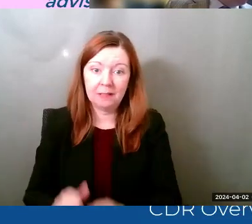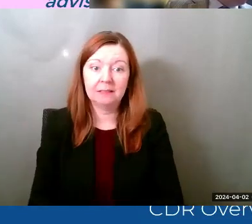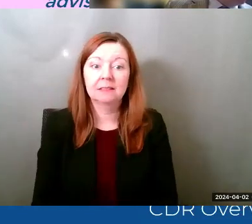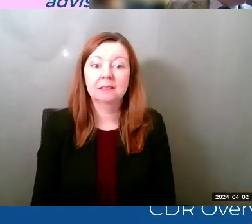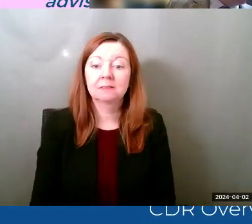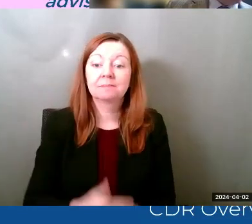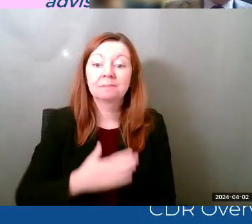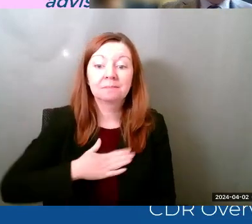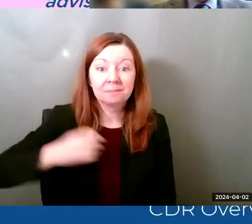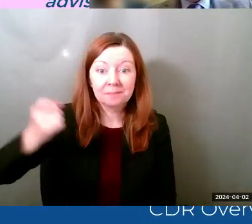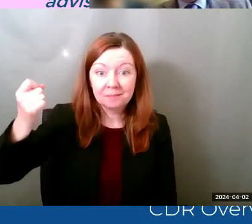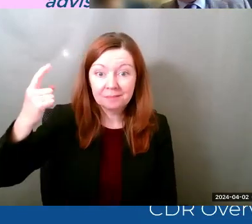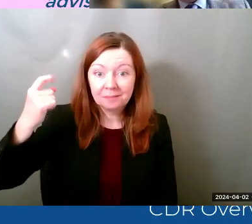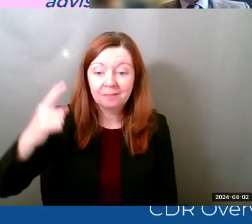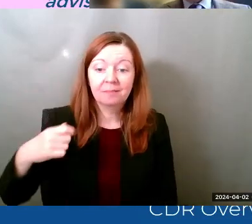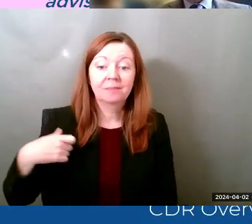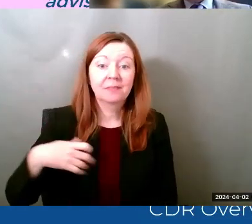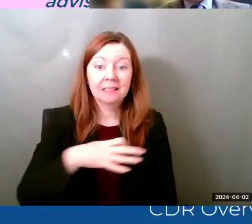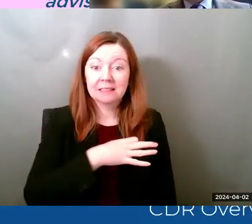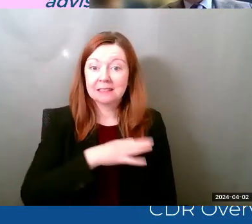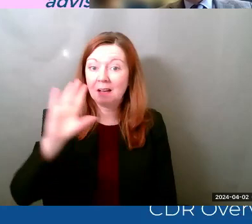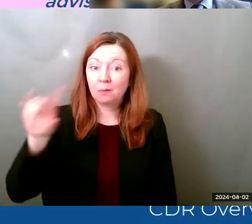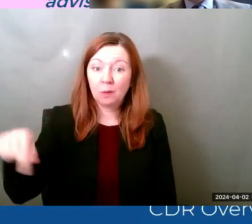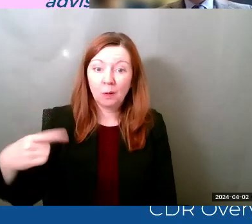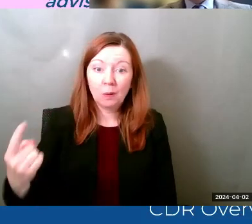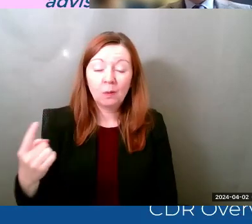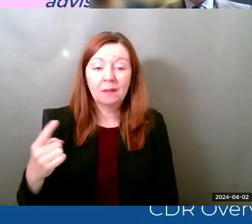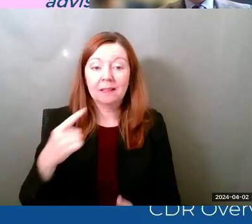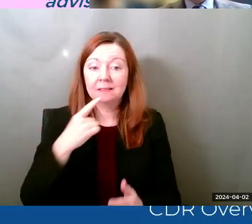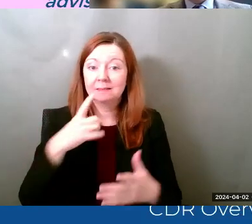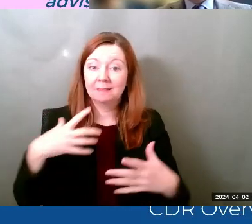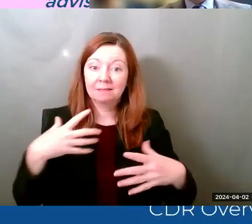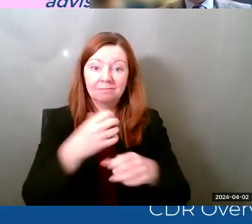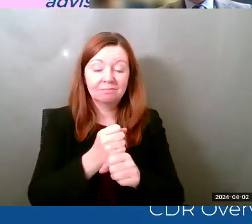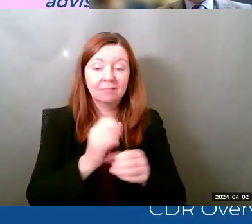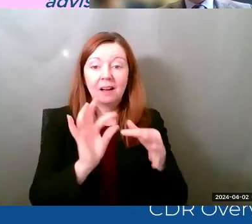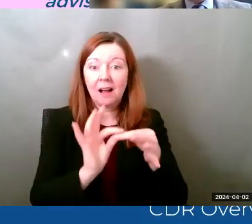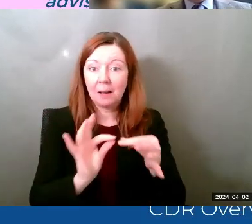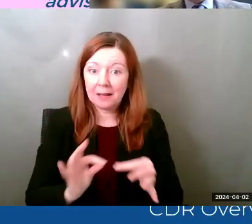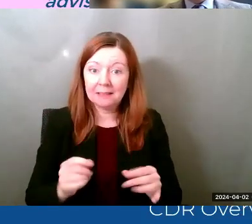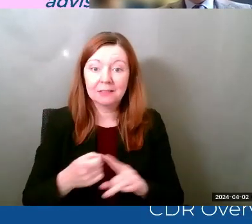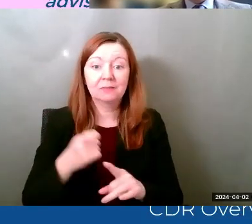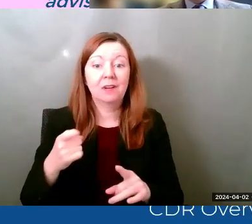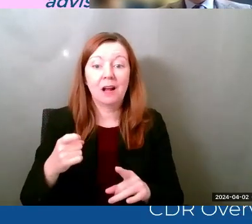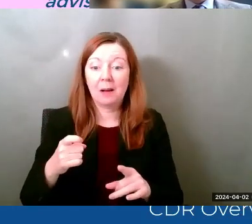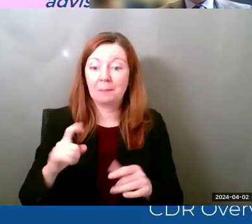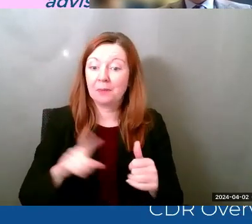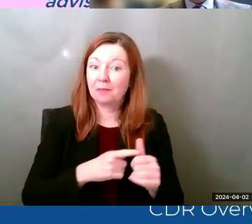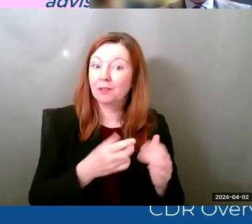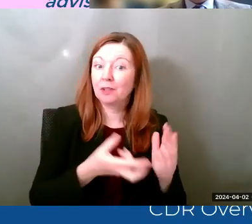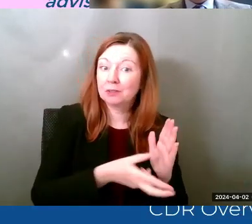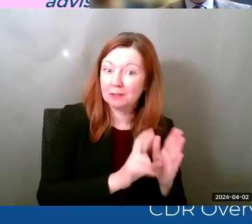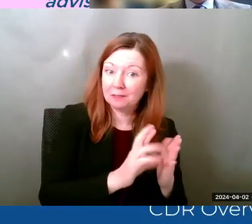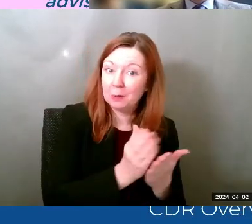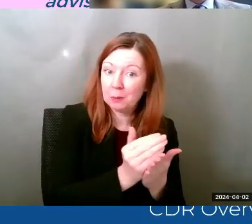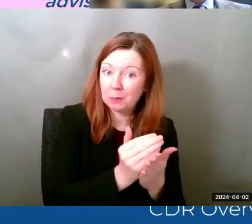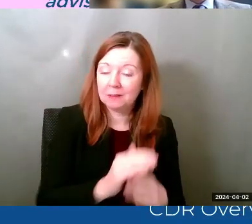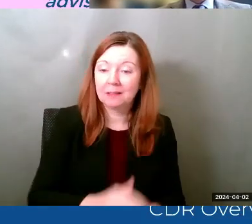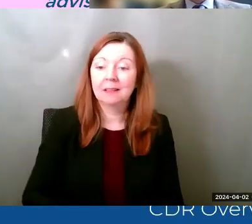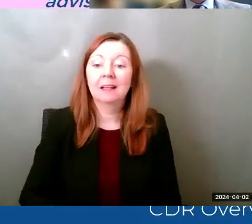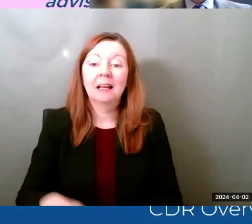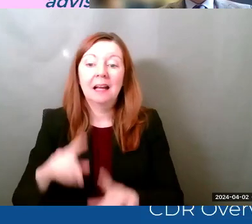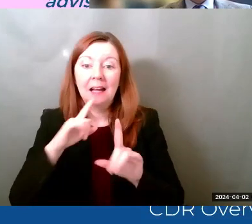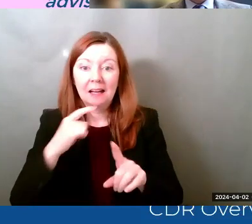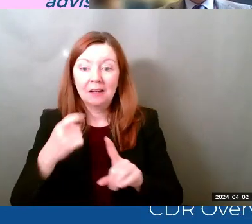Please note that staff will only note the summary of comments from the first review and the responses from